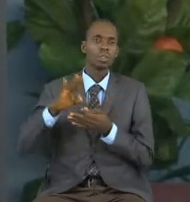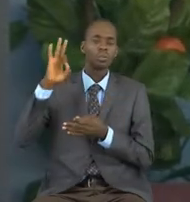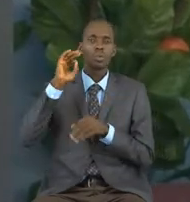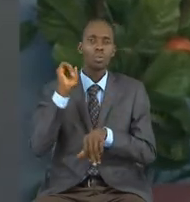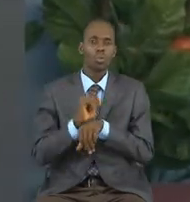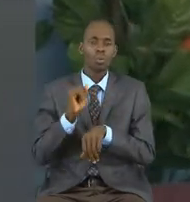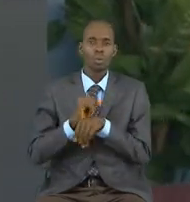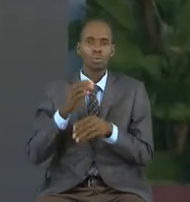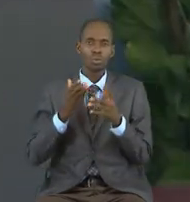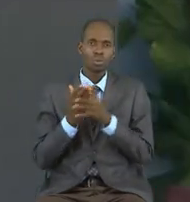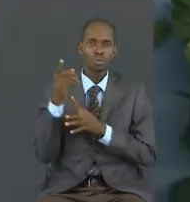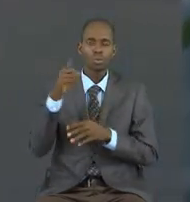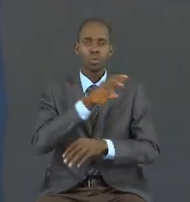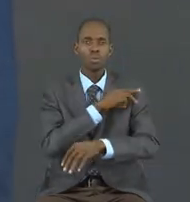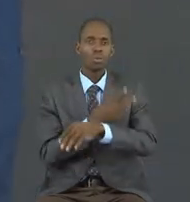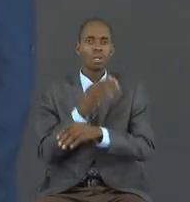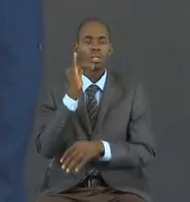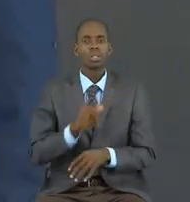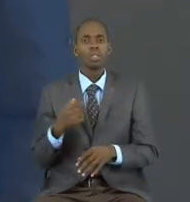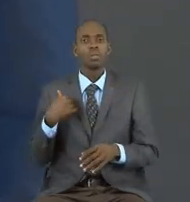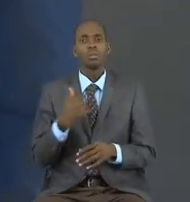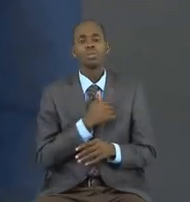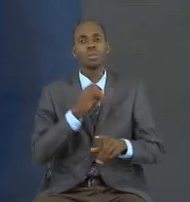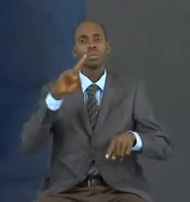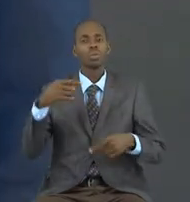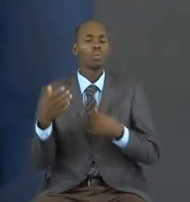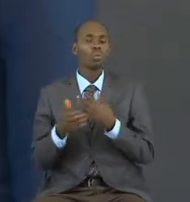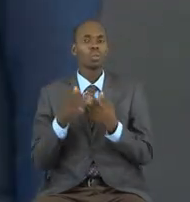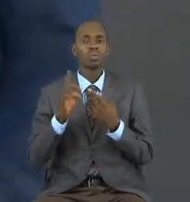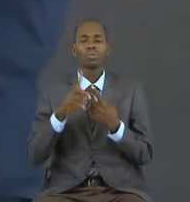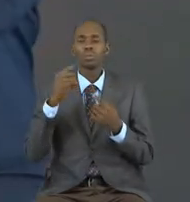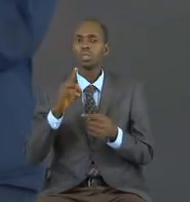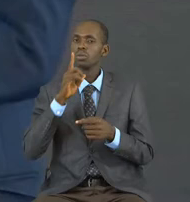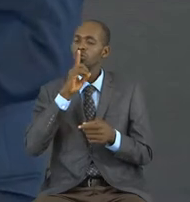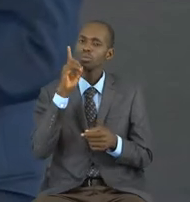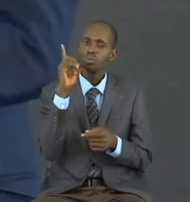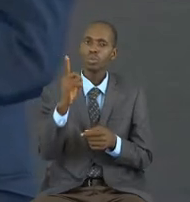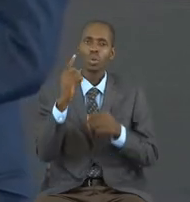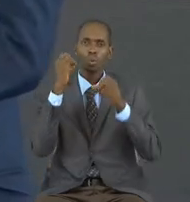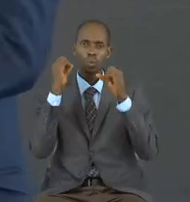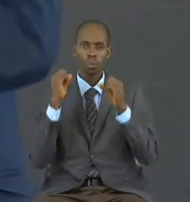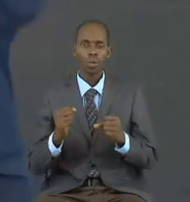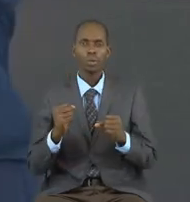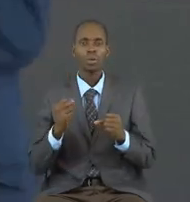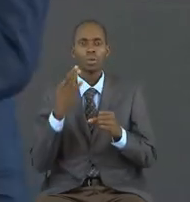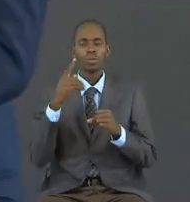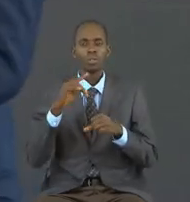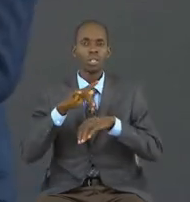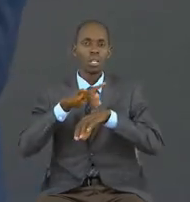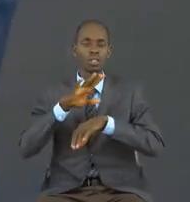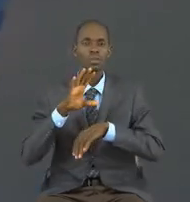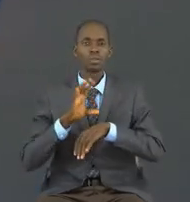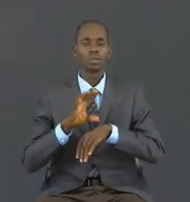church, and we'll go back to the original power, potency, progress of the early church. We're